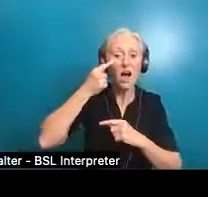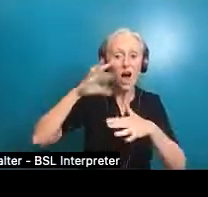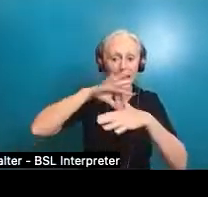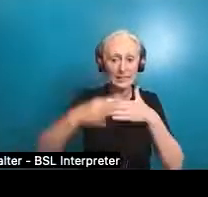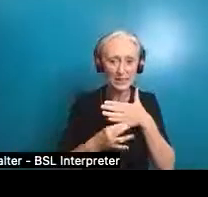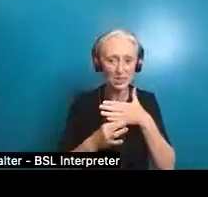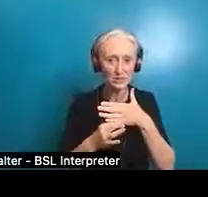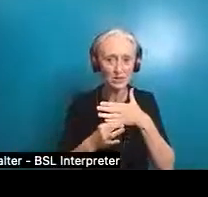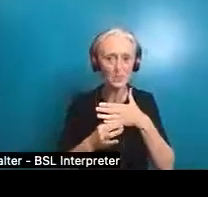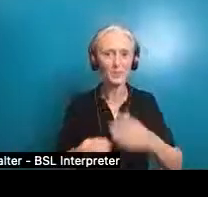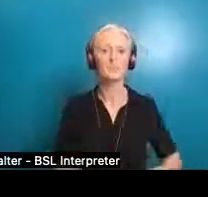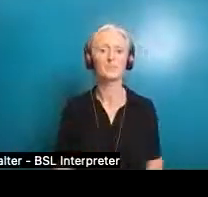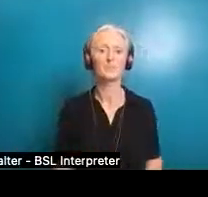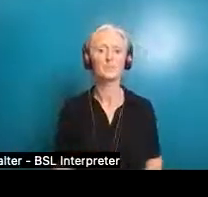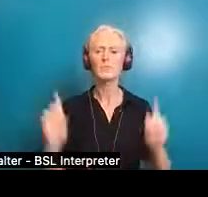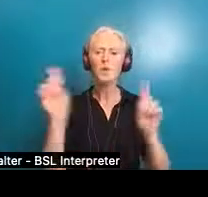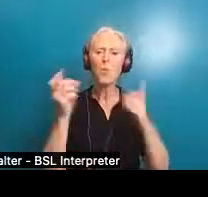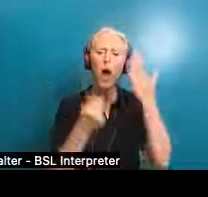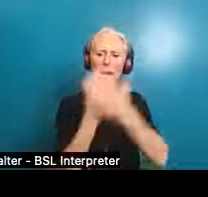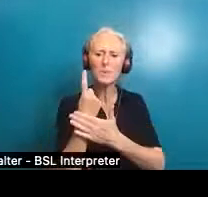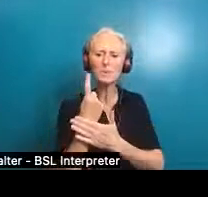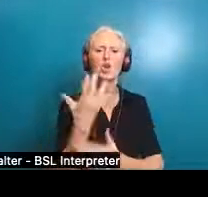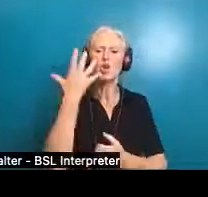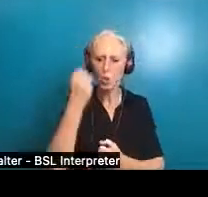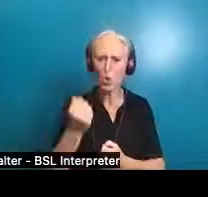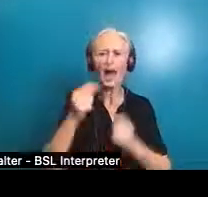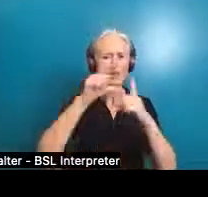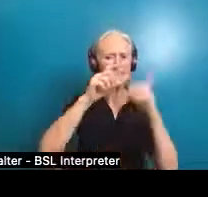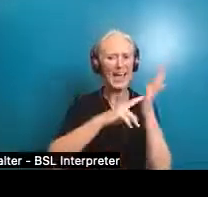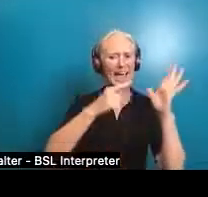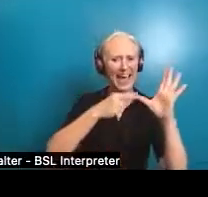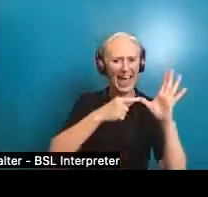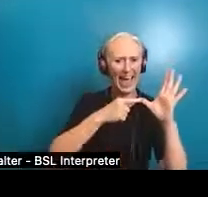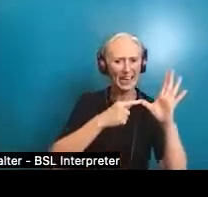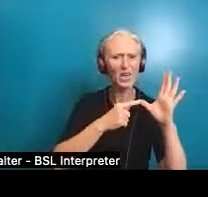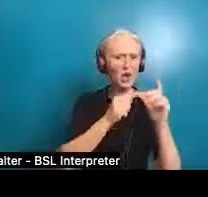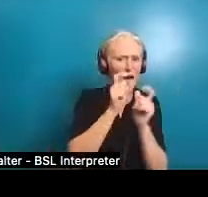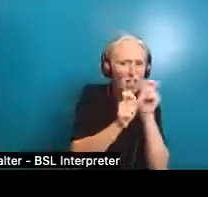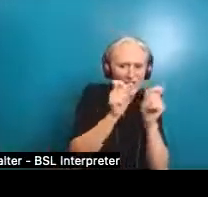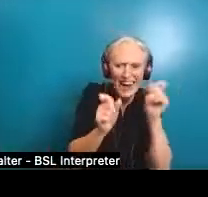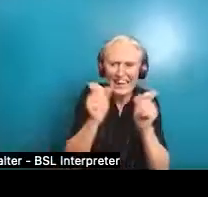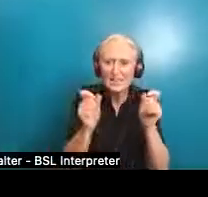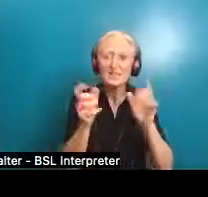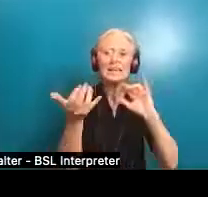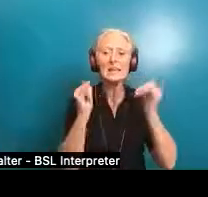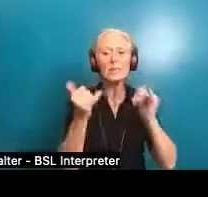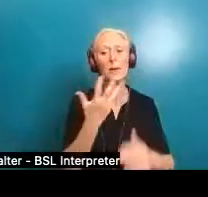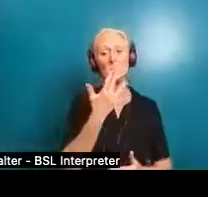Genetic eye diseases are caused by spelling mistakes in our genetic code, also known as our